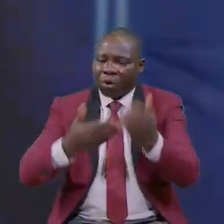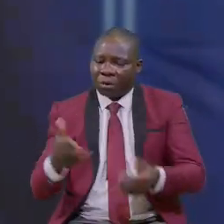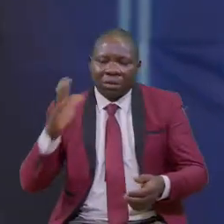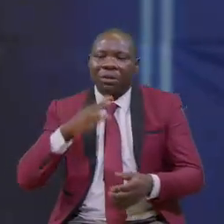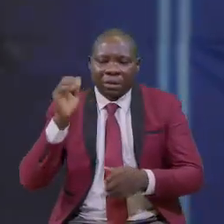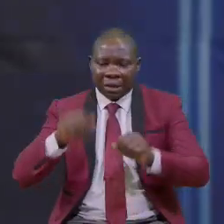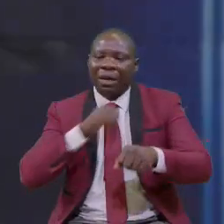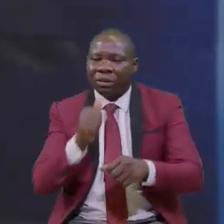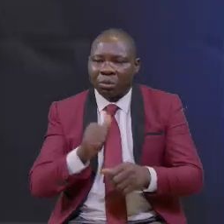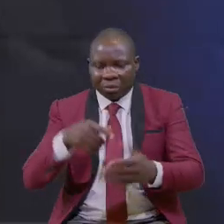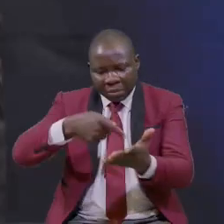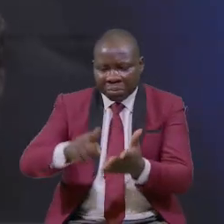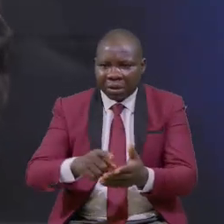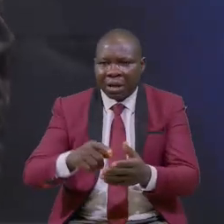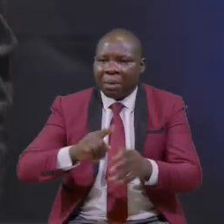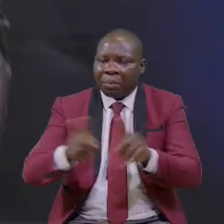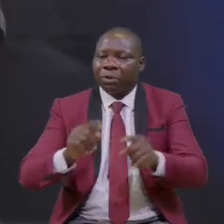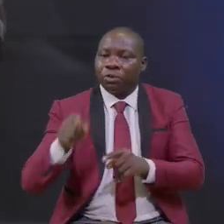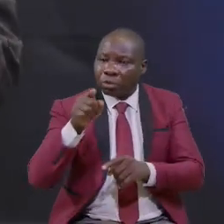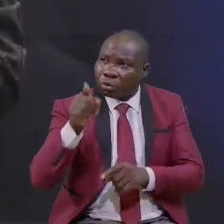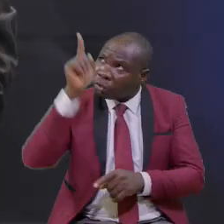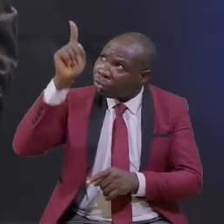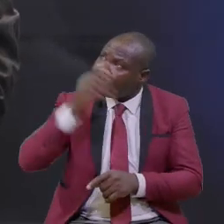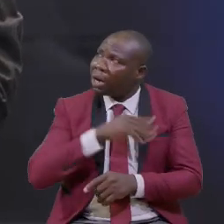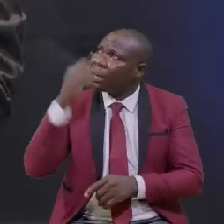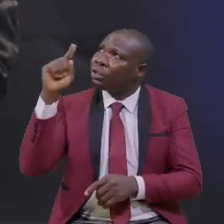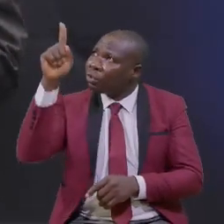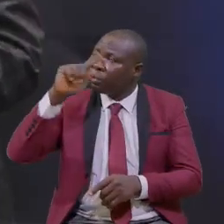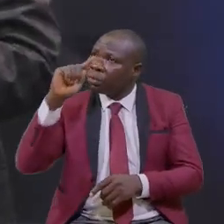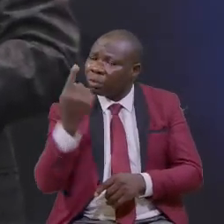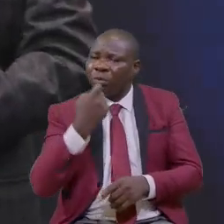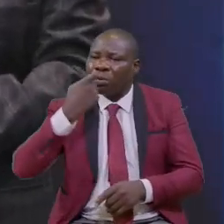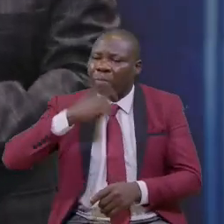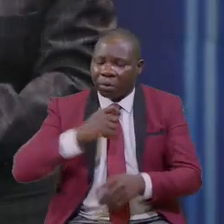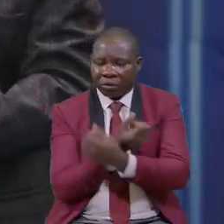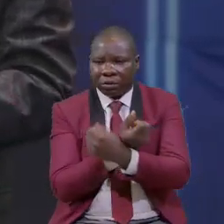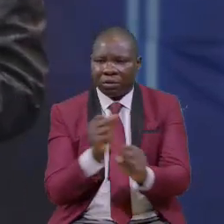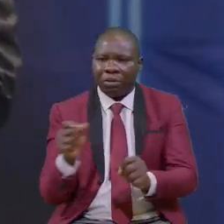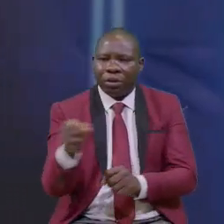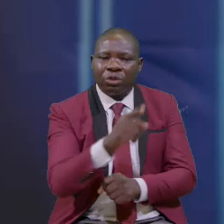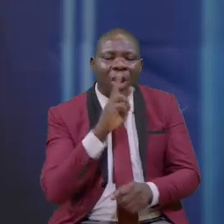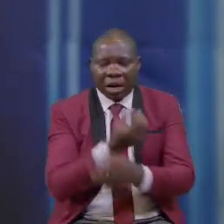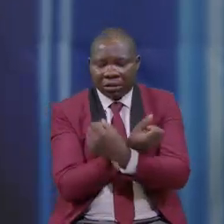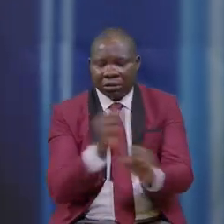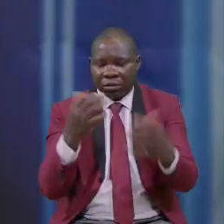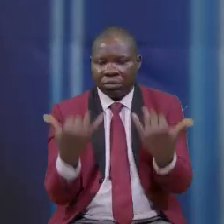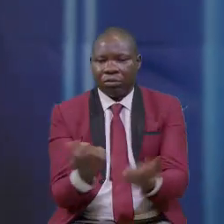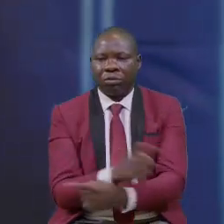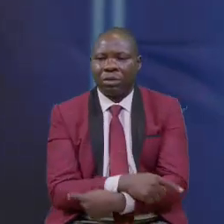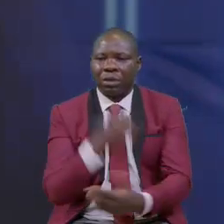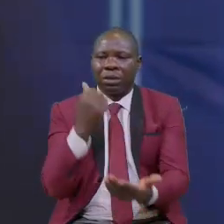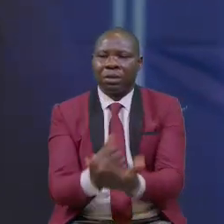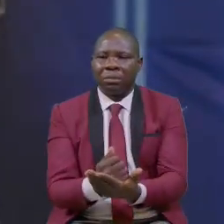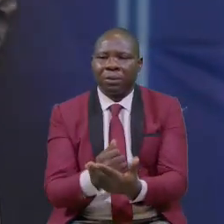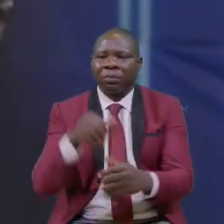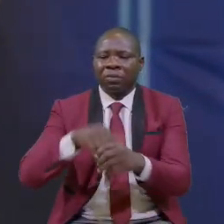Thou and thou alone must save. You're saved today. Look at 1